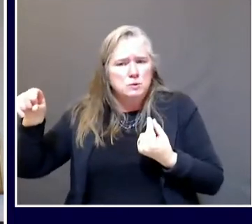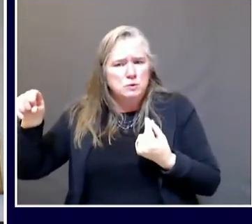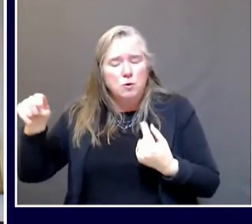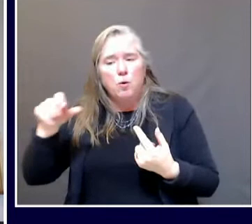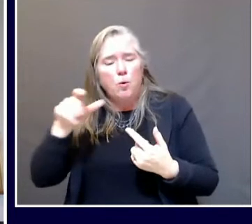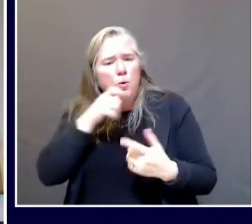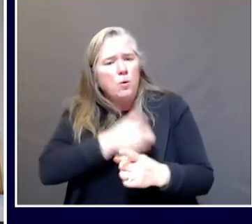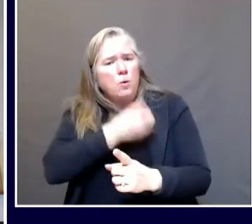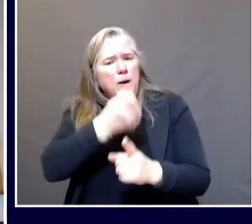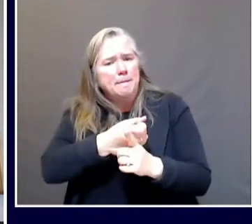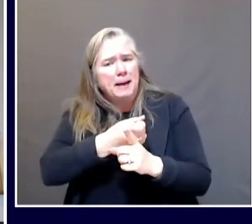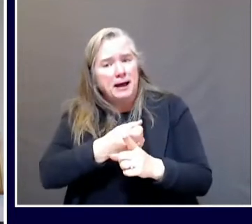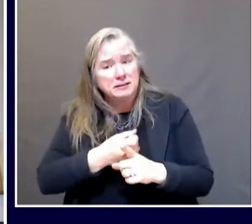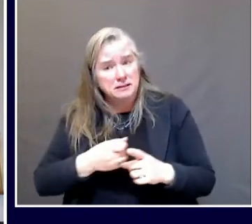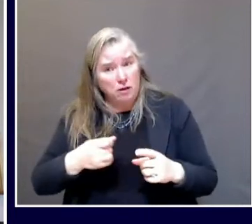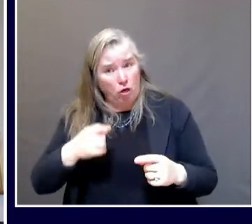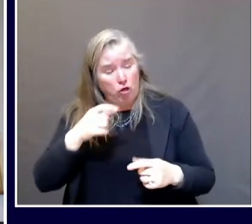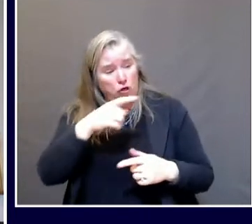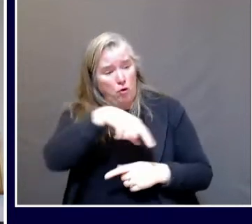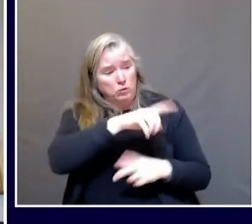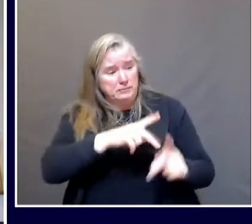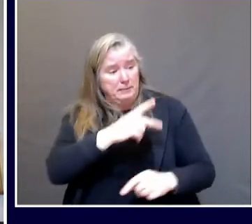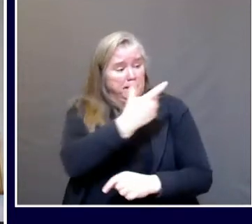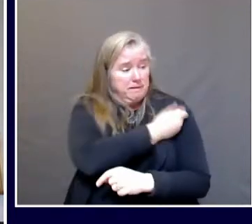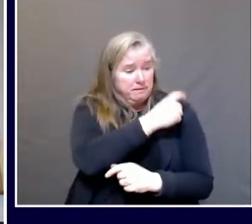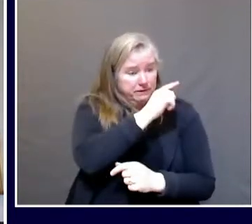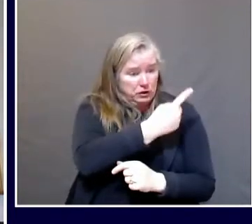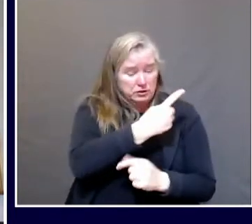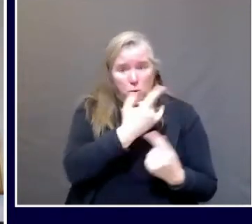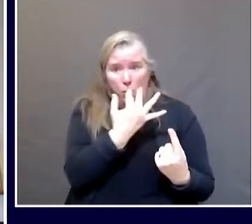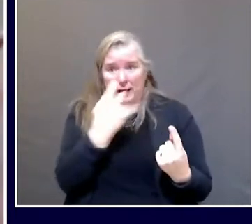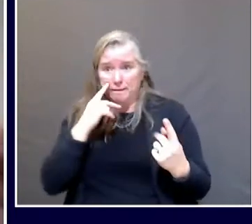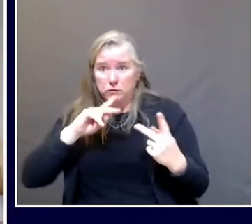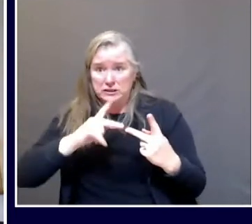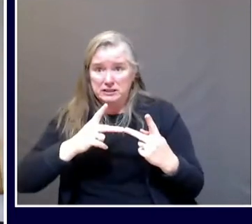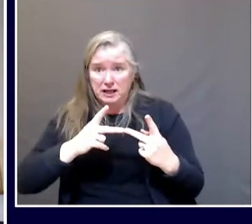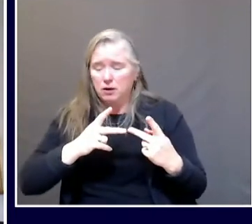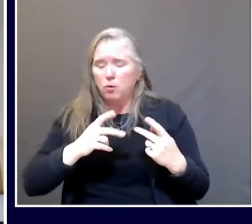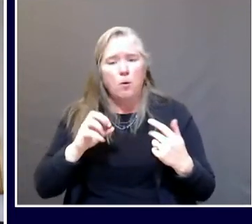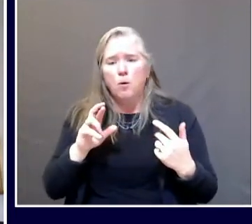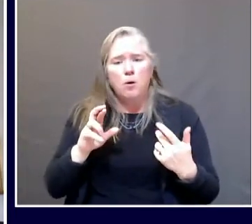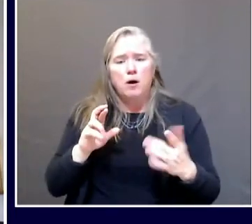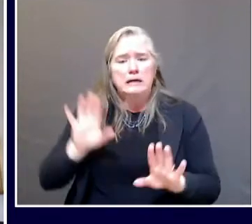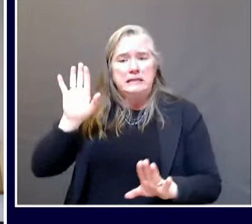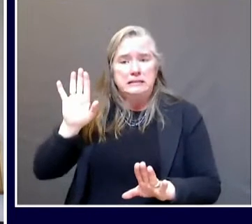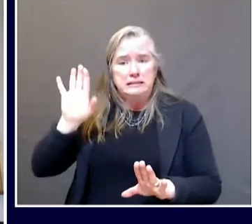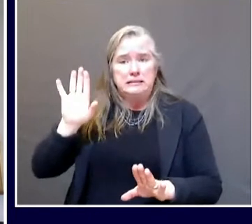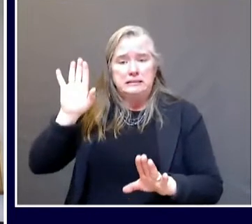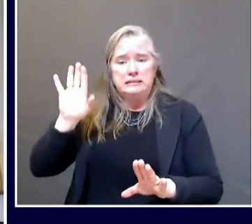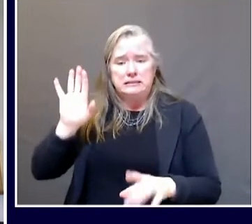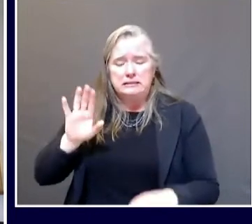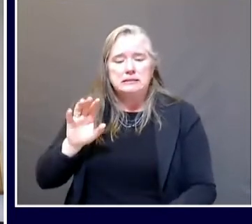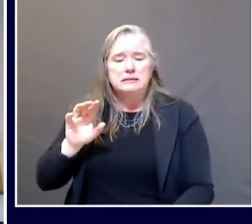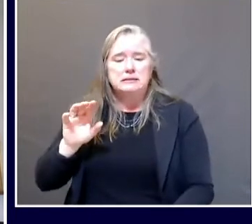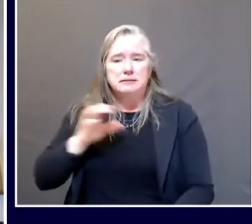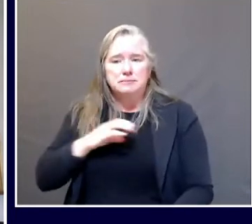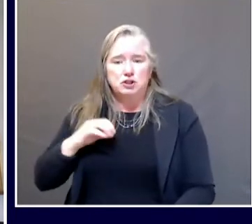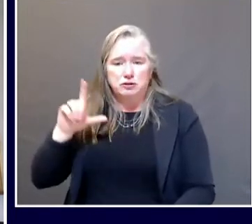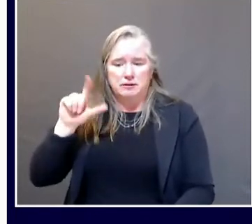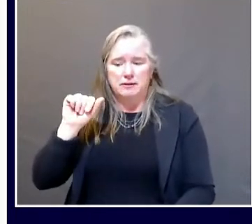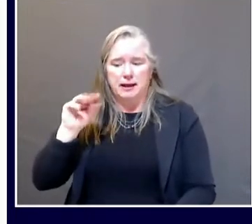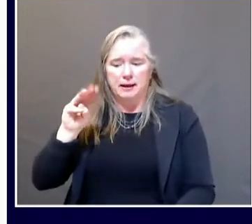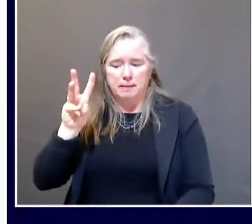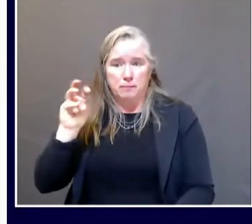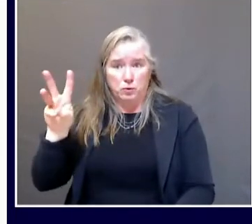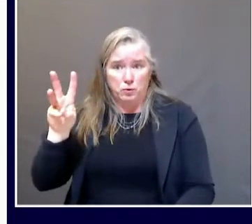of vaccine? Is it someone else? Good, great, Dustin, thank you. One quick clarification.